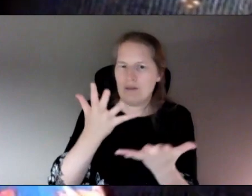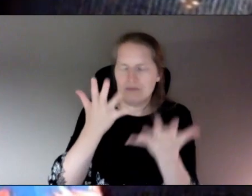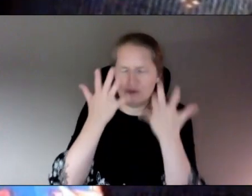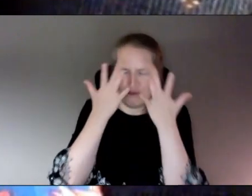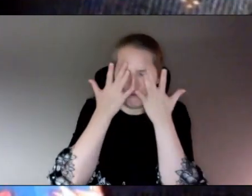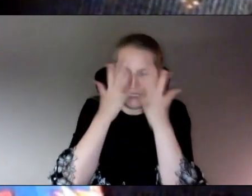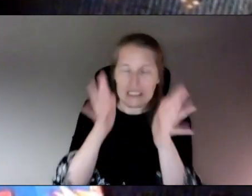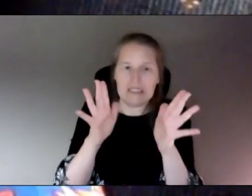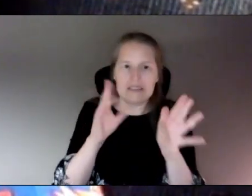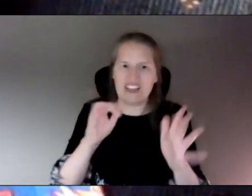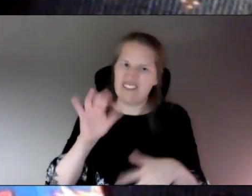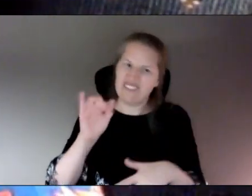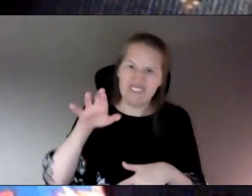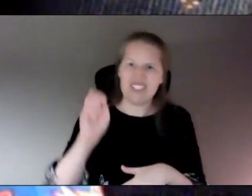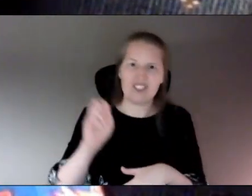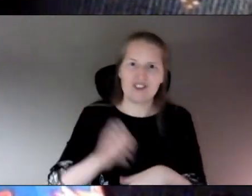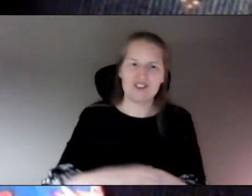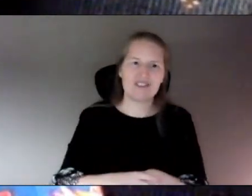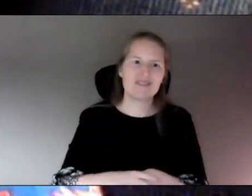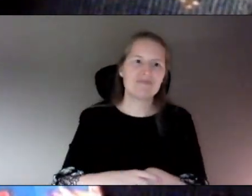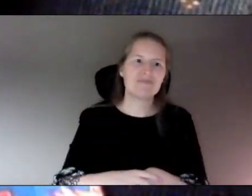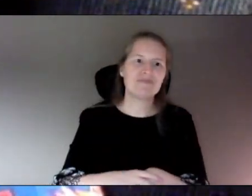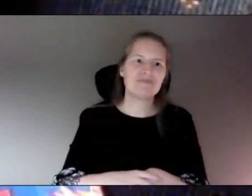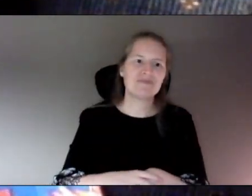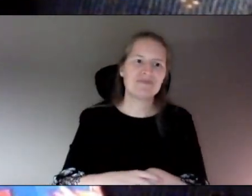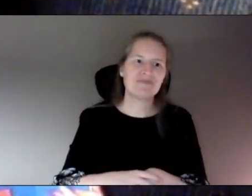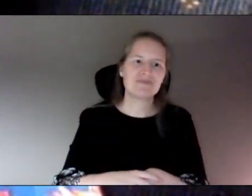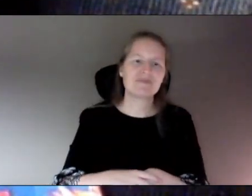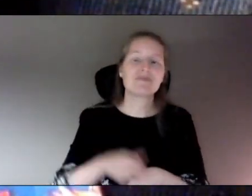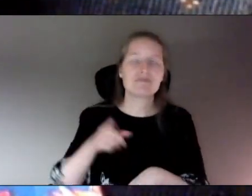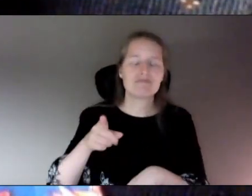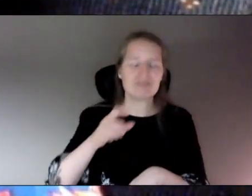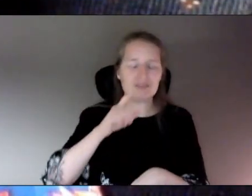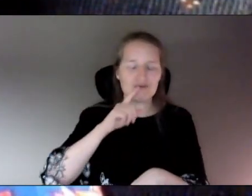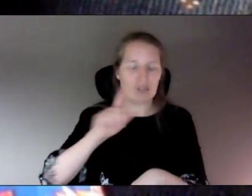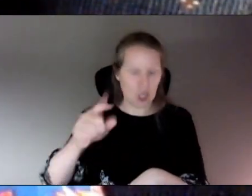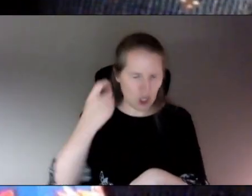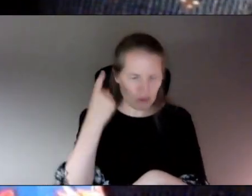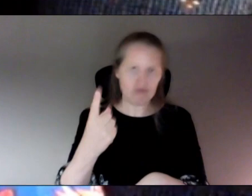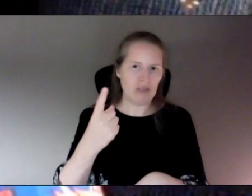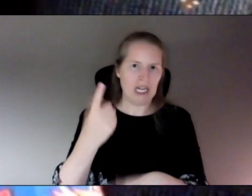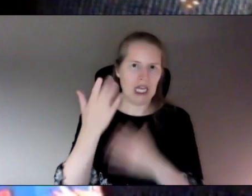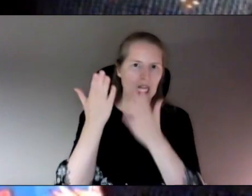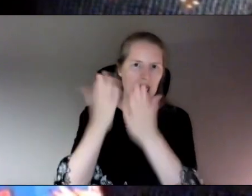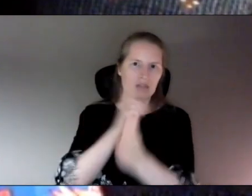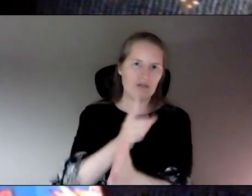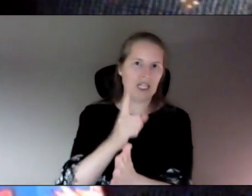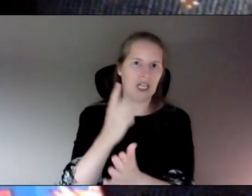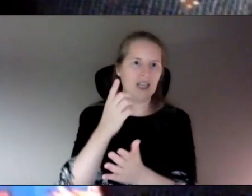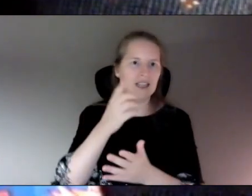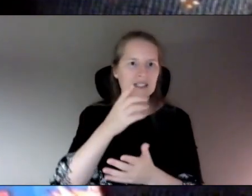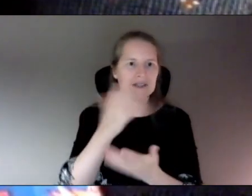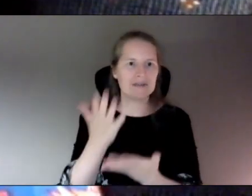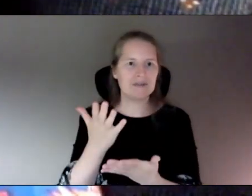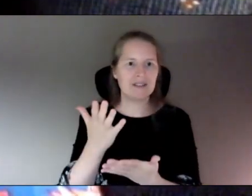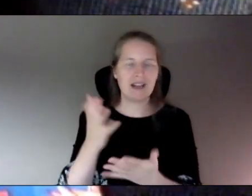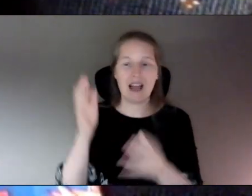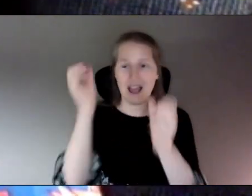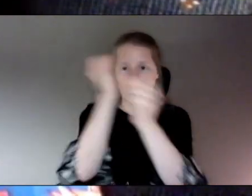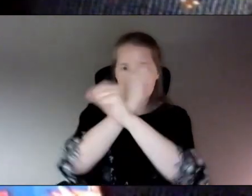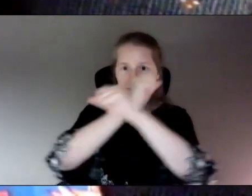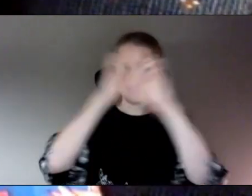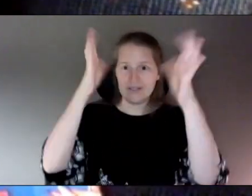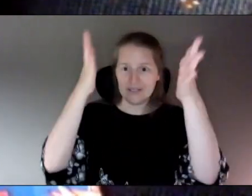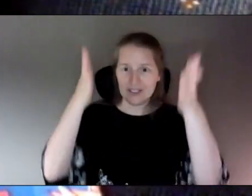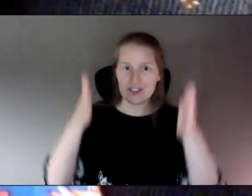and fierce. Nicole A. Watson is a real one. Nicole A. Watson